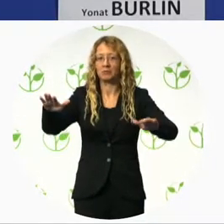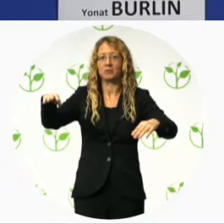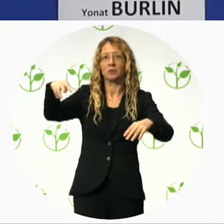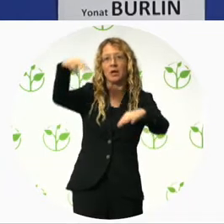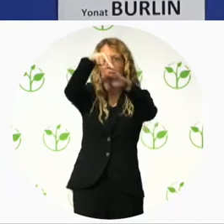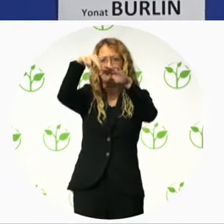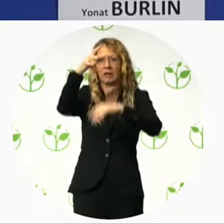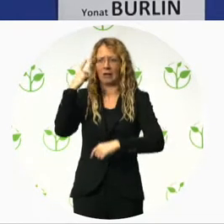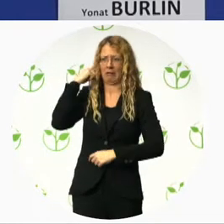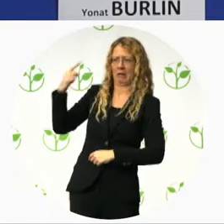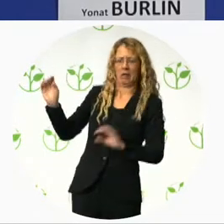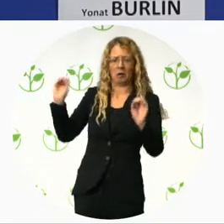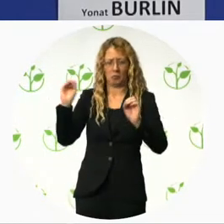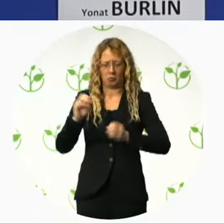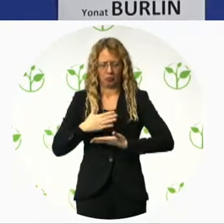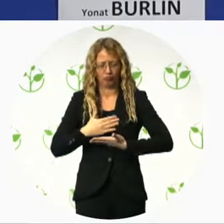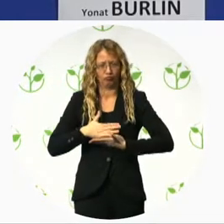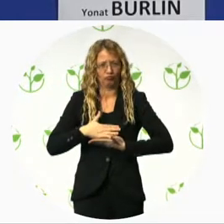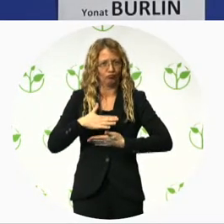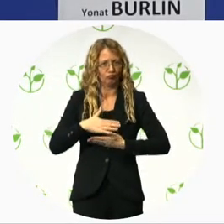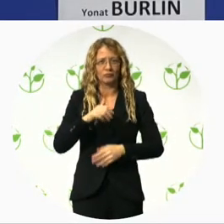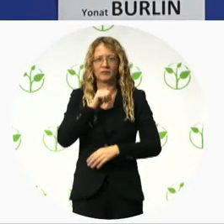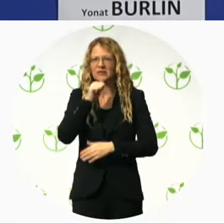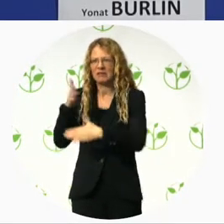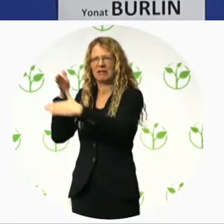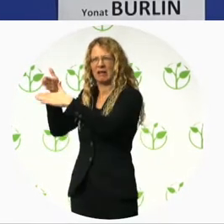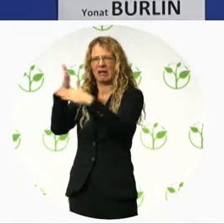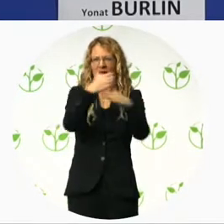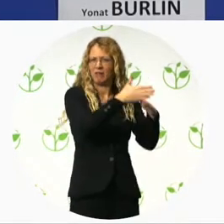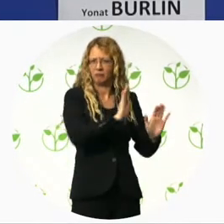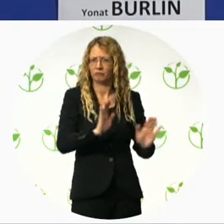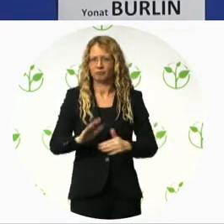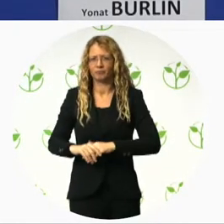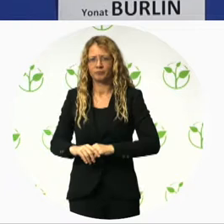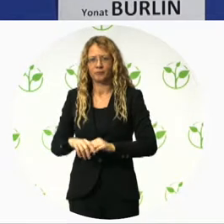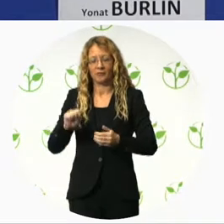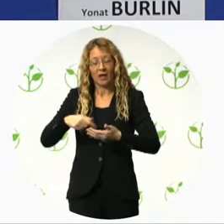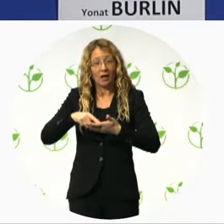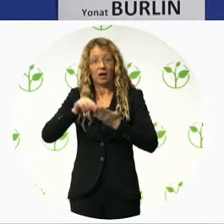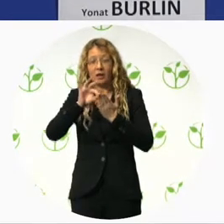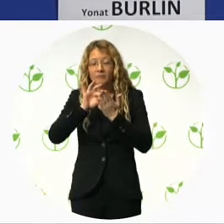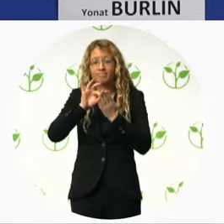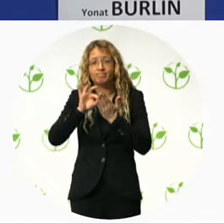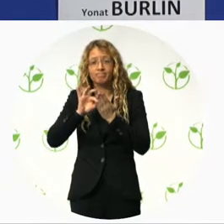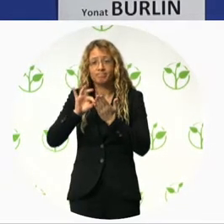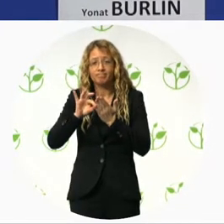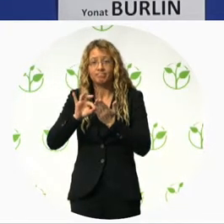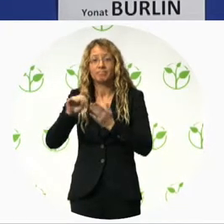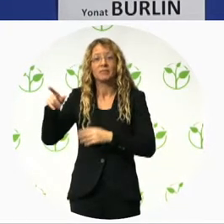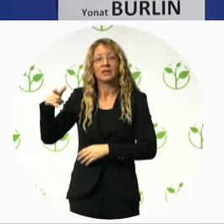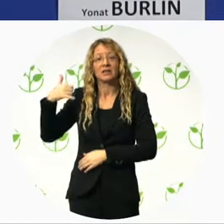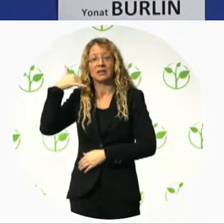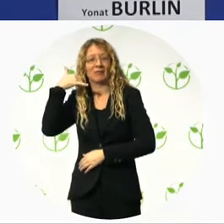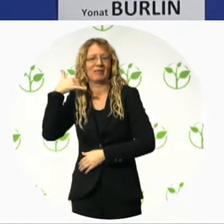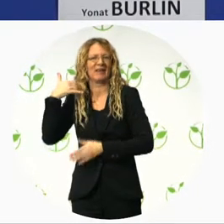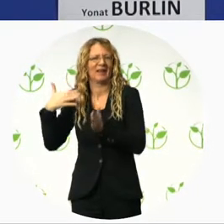mode and connected to a closed Wi-Fi network. You can see in the picture right here that these are what the subtitles or captions look like. So